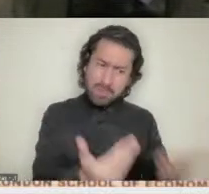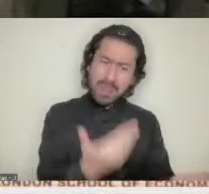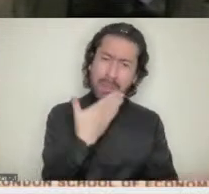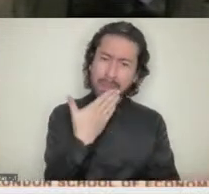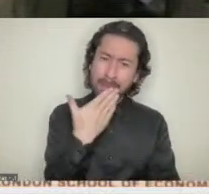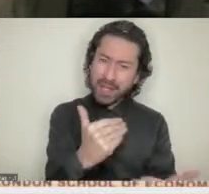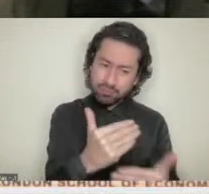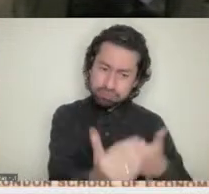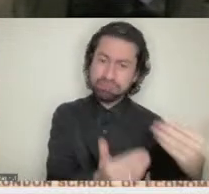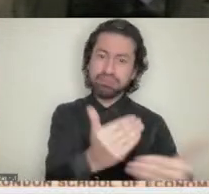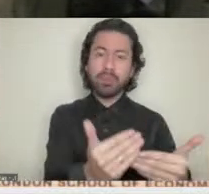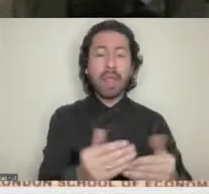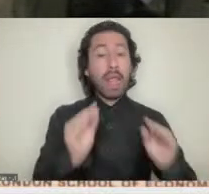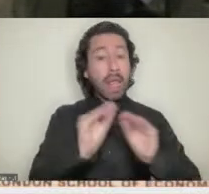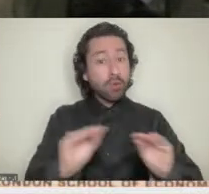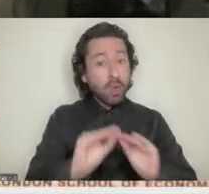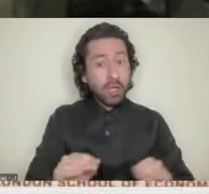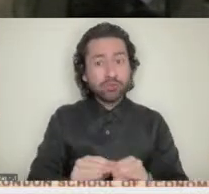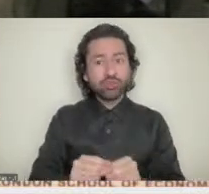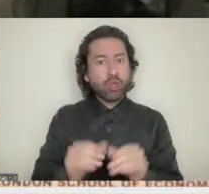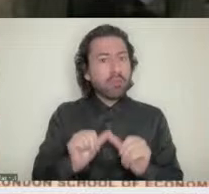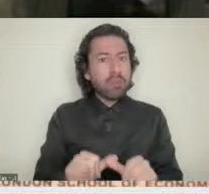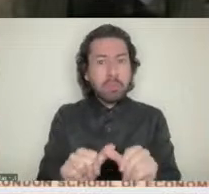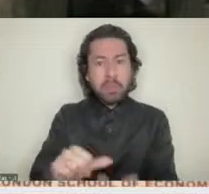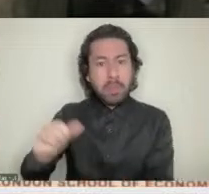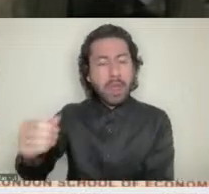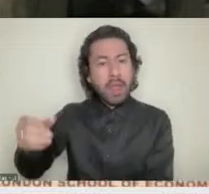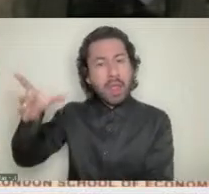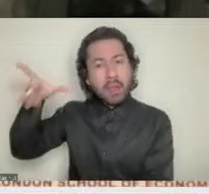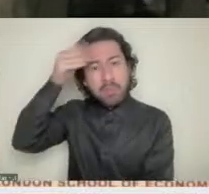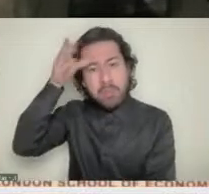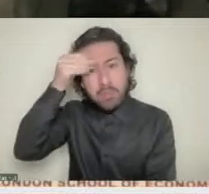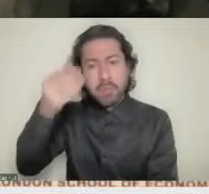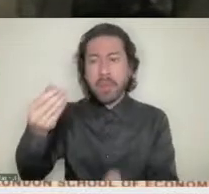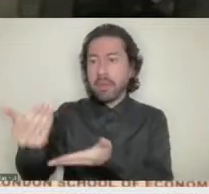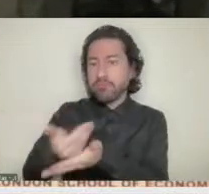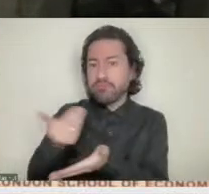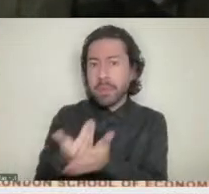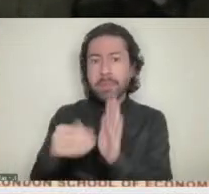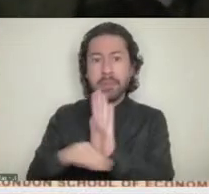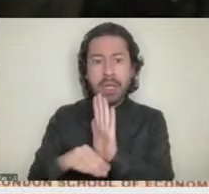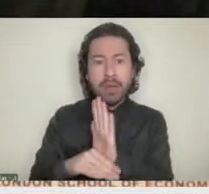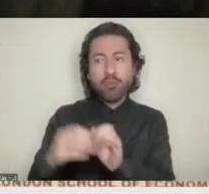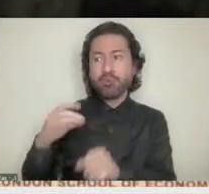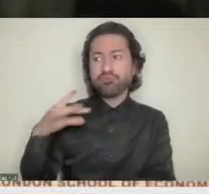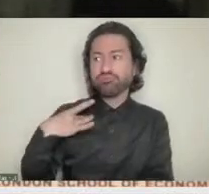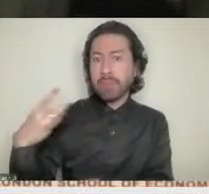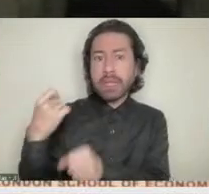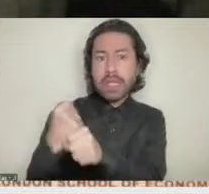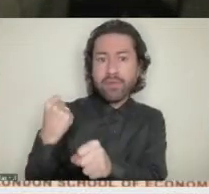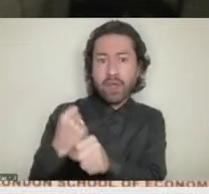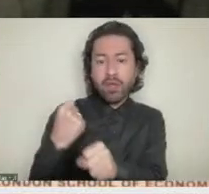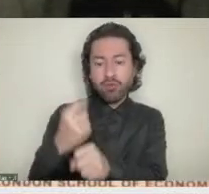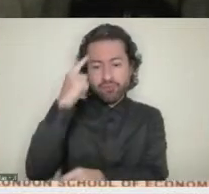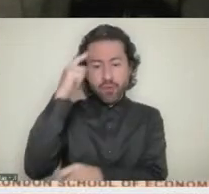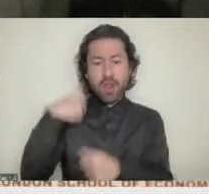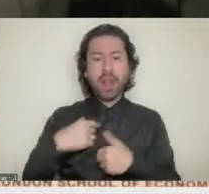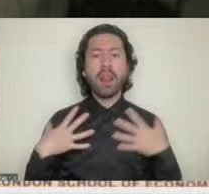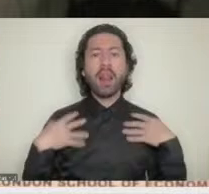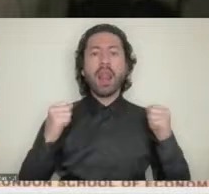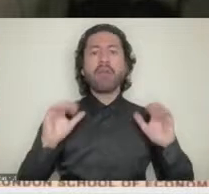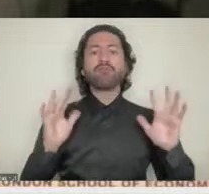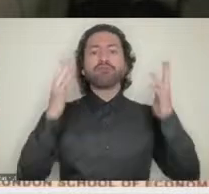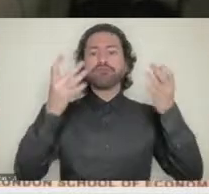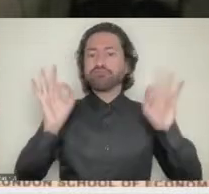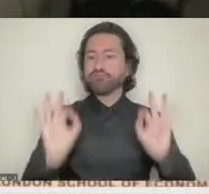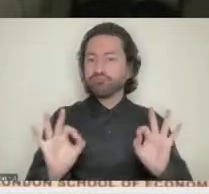possible start in life, education, ongoing learning, minimum wage necessary for a healthy life,